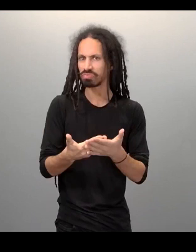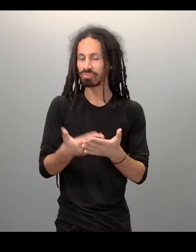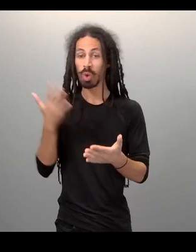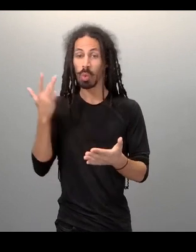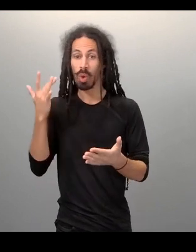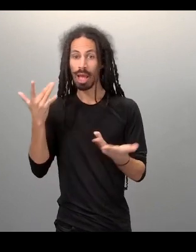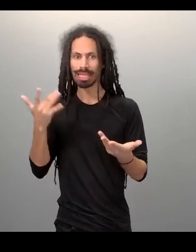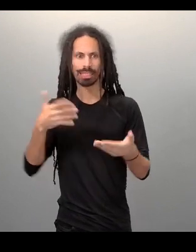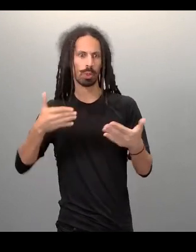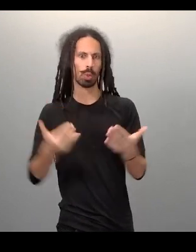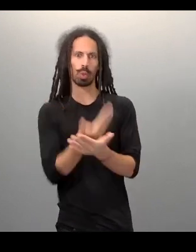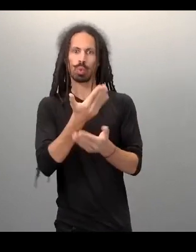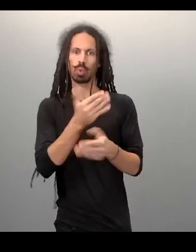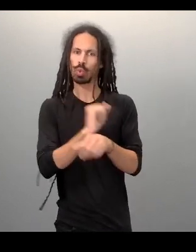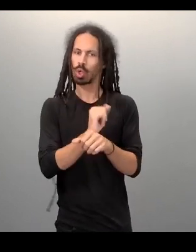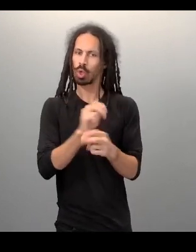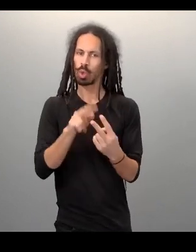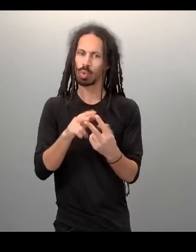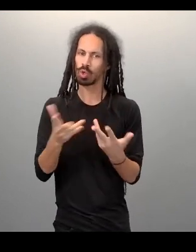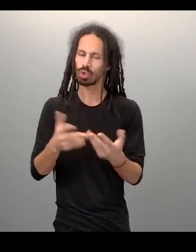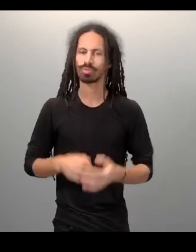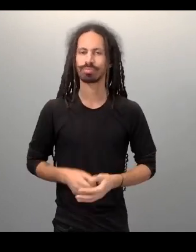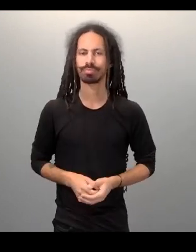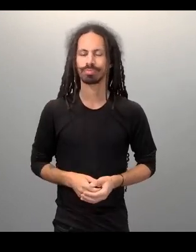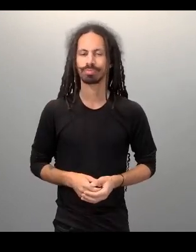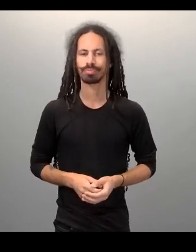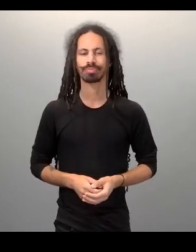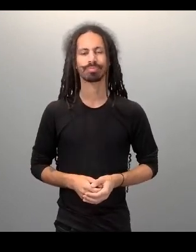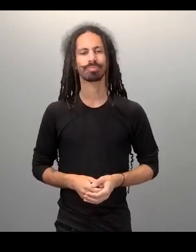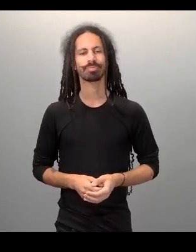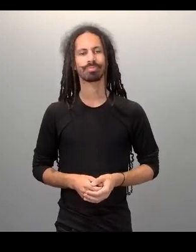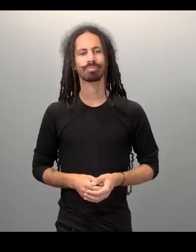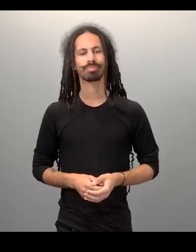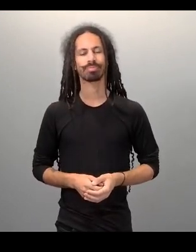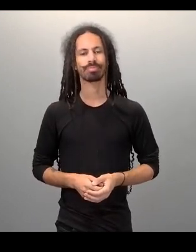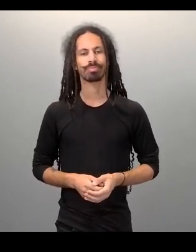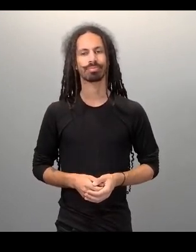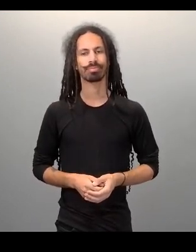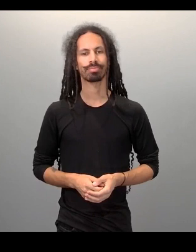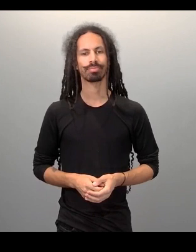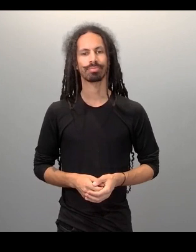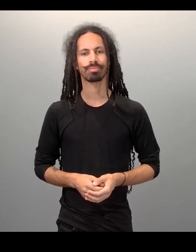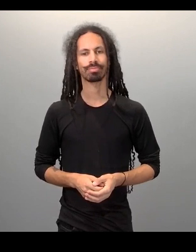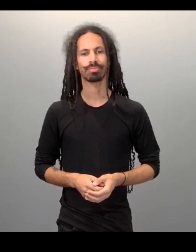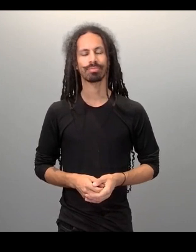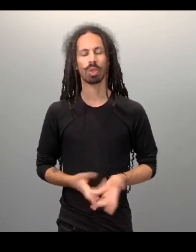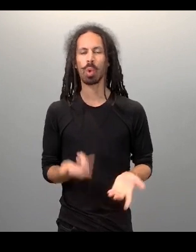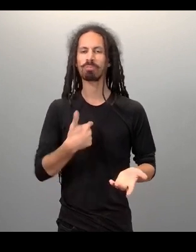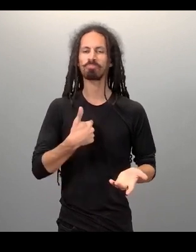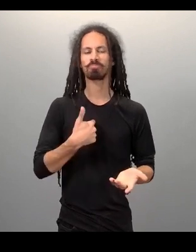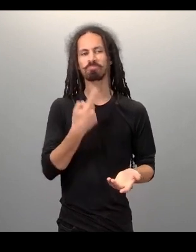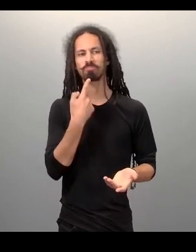is new, right? They are a new co-worker. So we'd say that